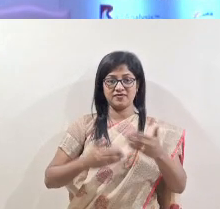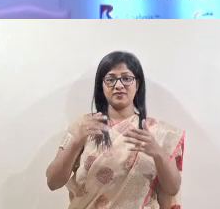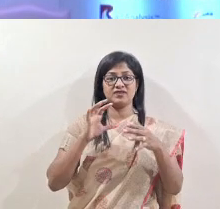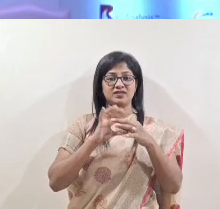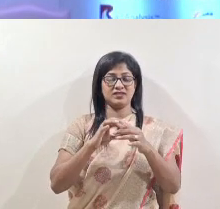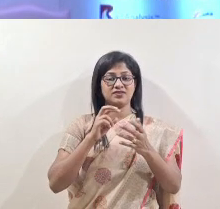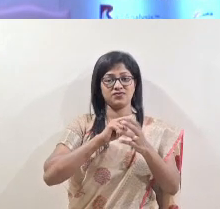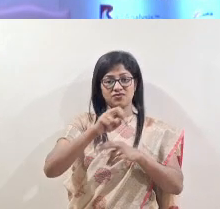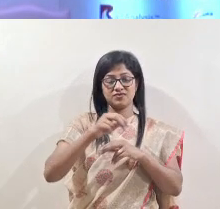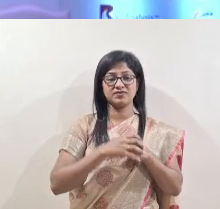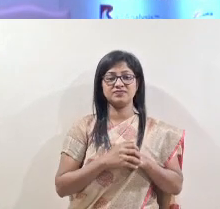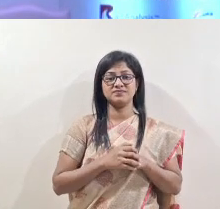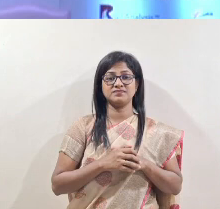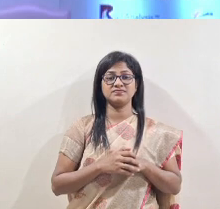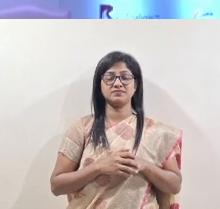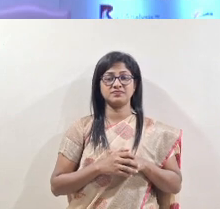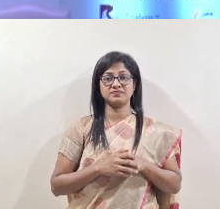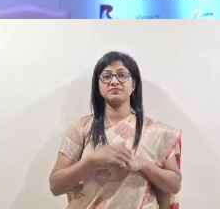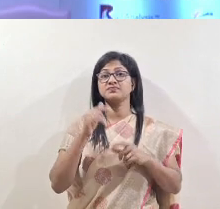first we